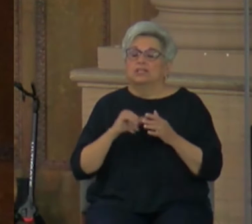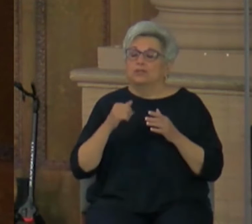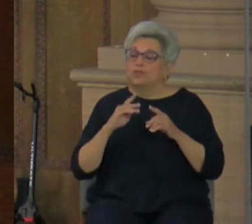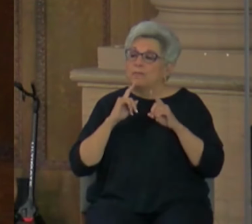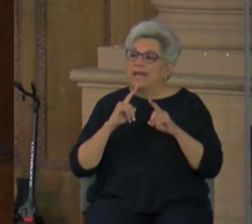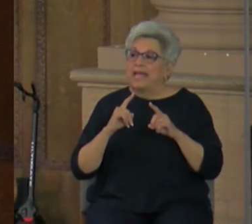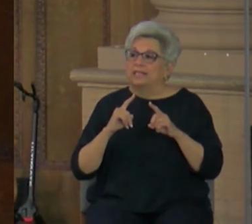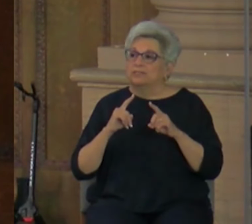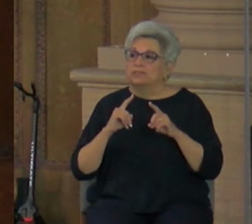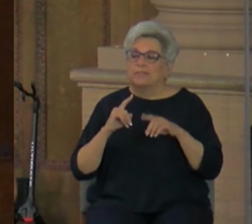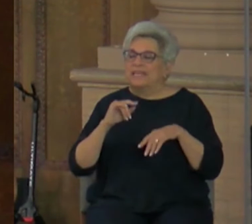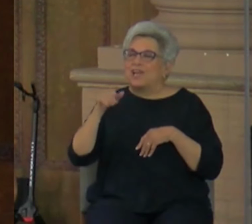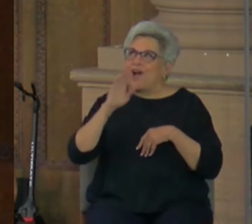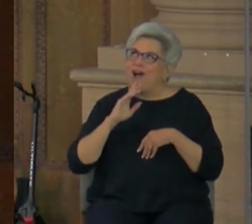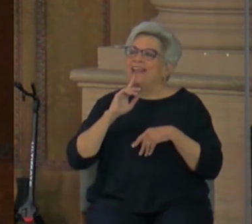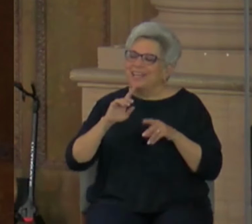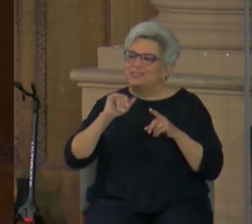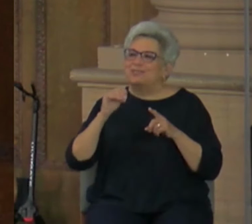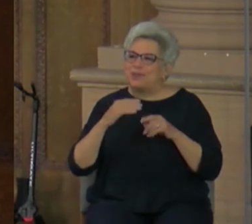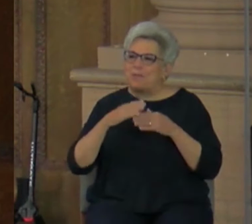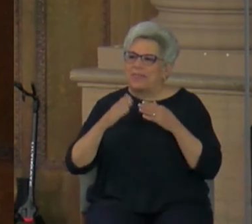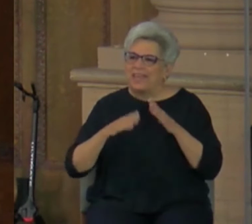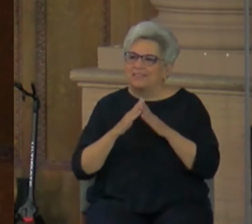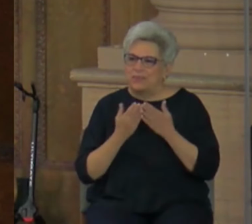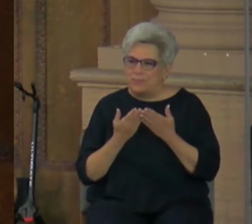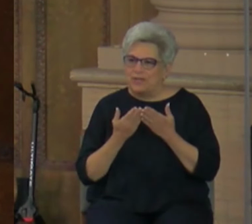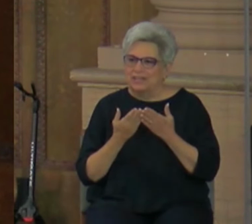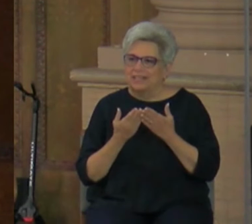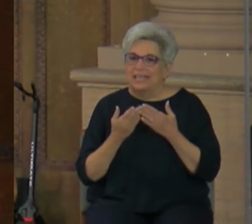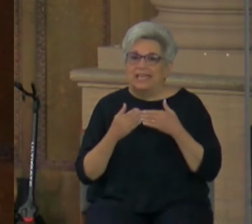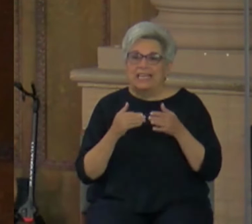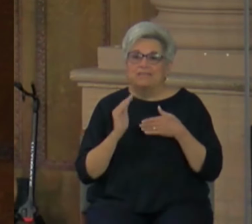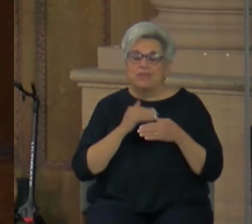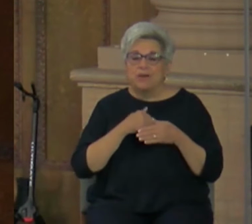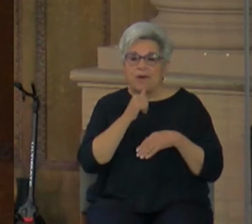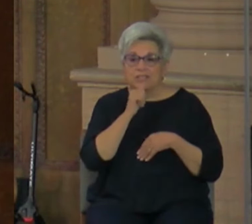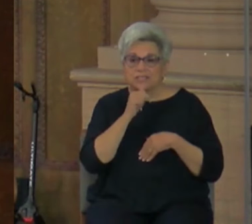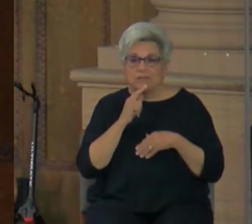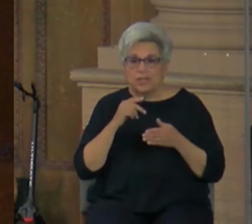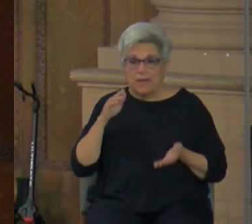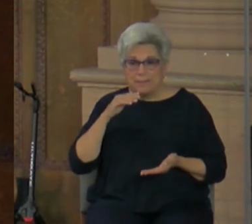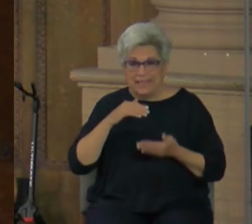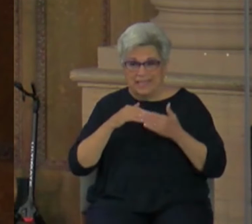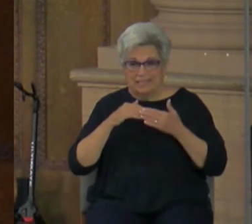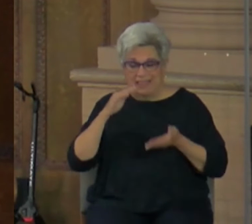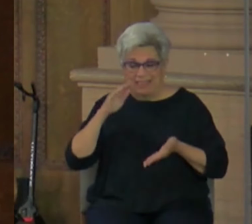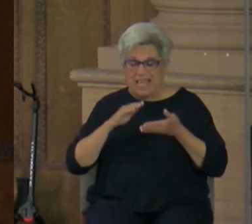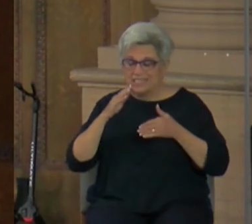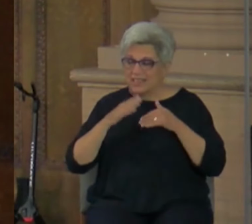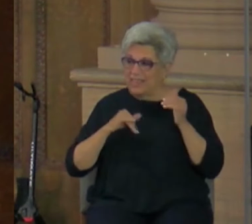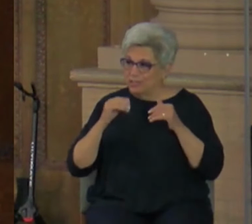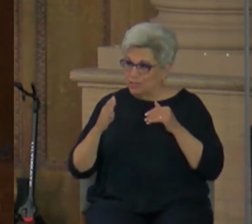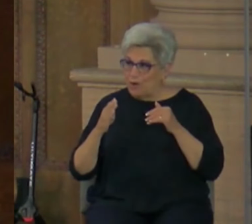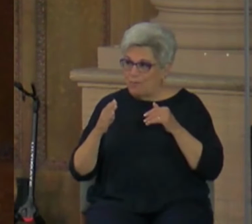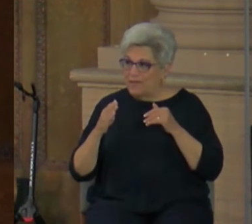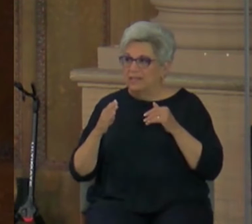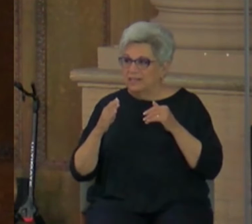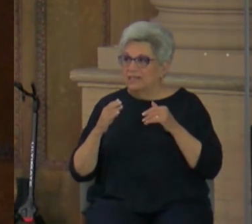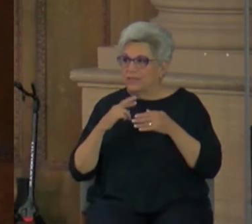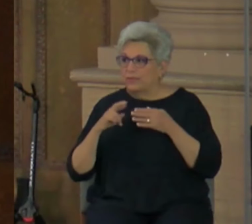us too. Even though our suffering is smaller, some of the temptation is similar. And we started looking at God's first speech in